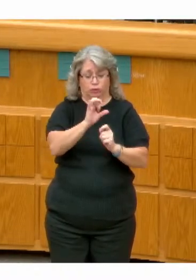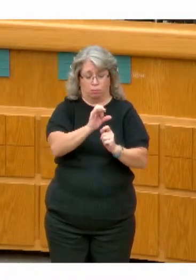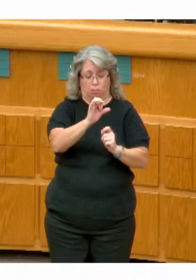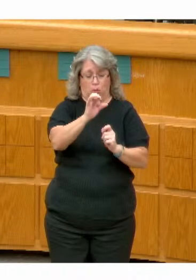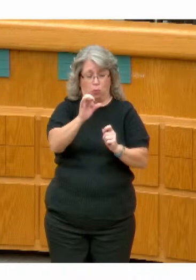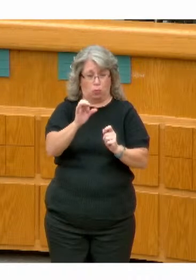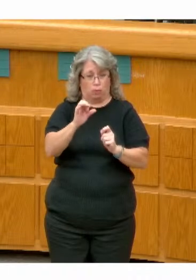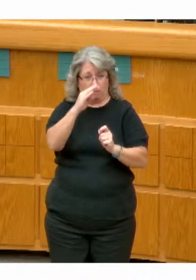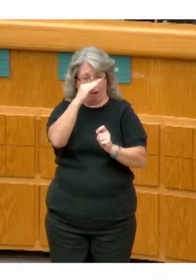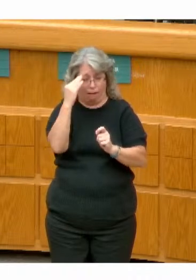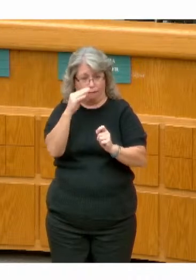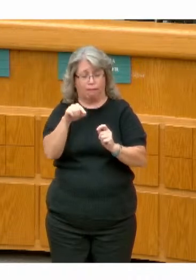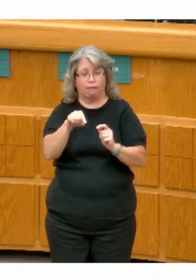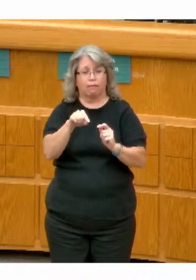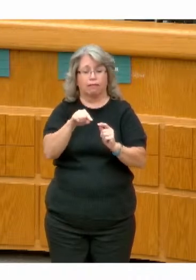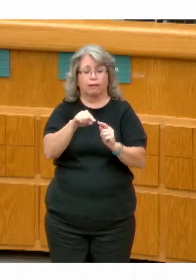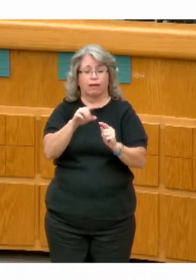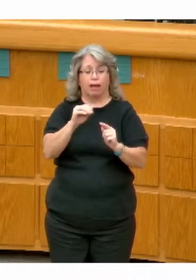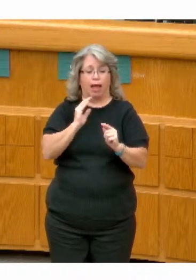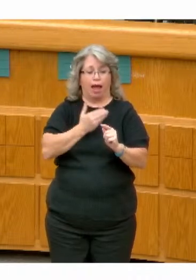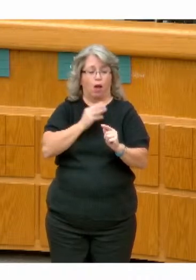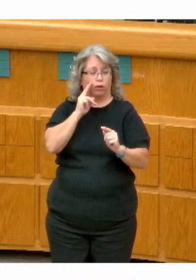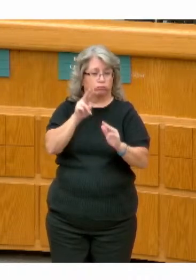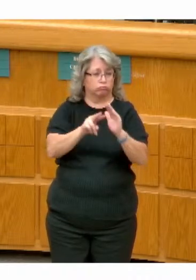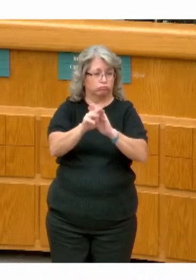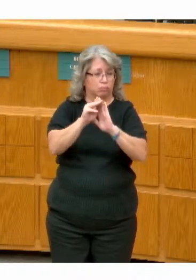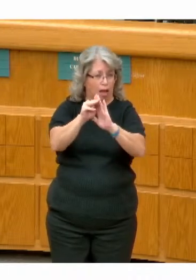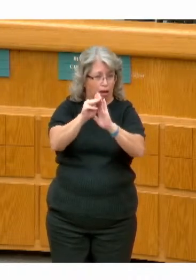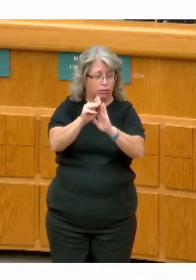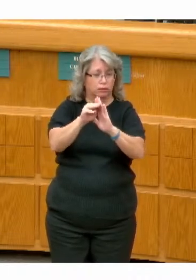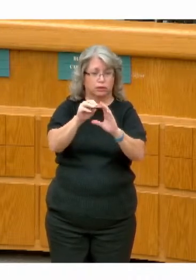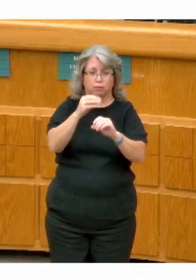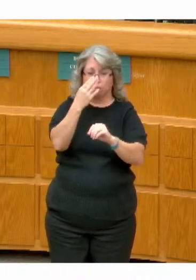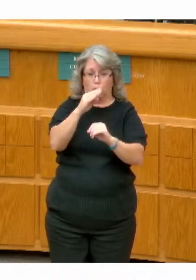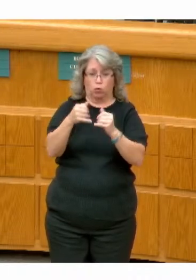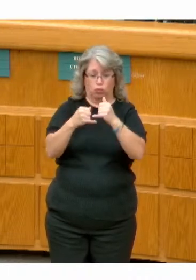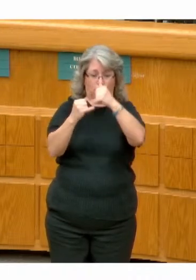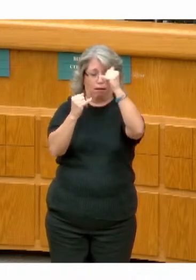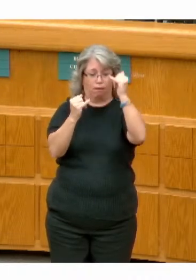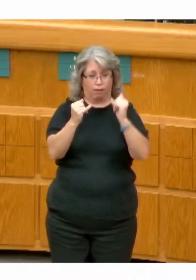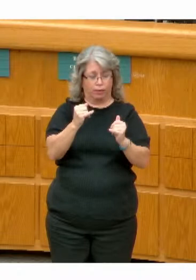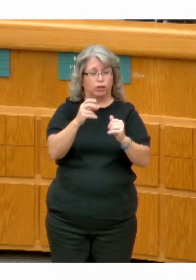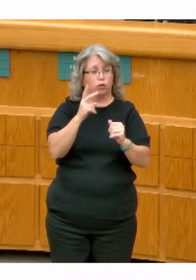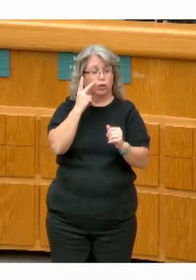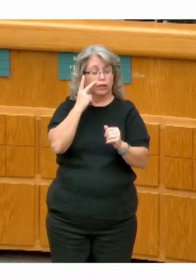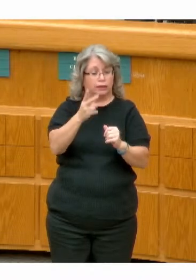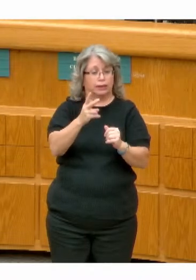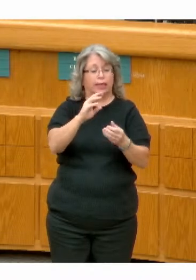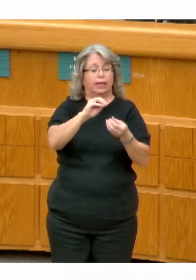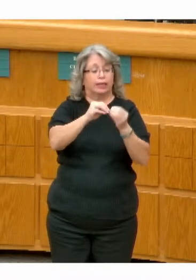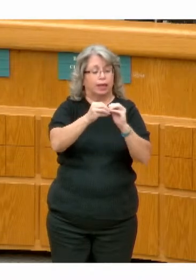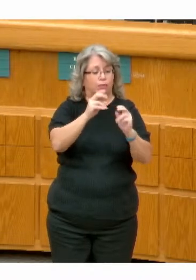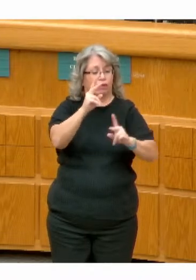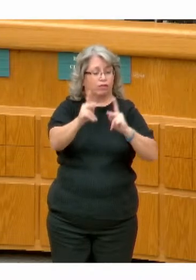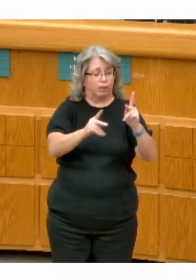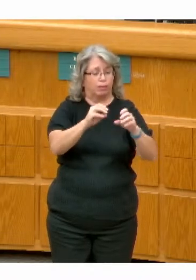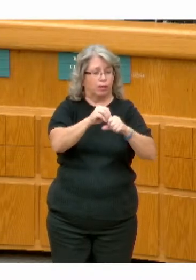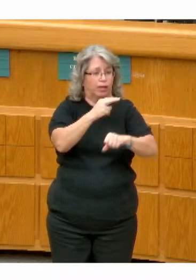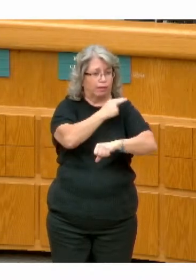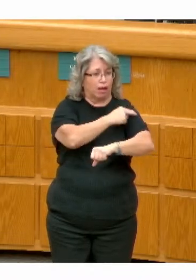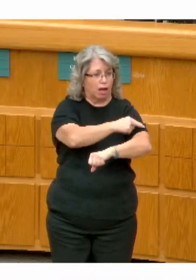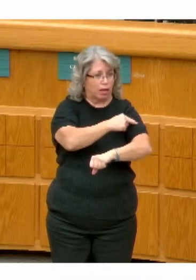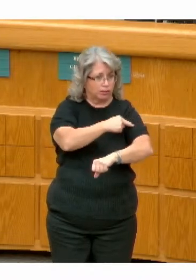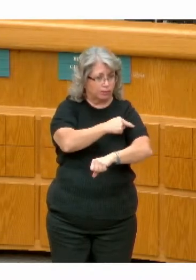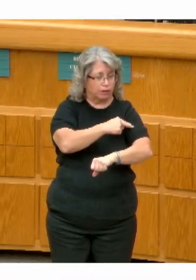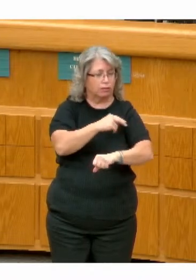black and the model projection is in blue. You can see that the people in the hospital has not declined nearly as much as